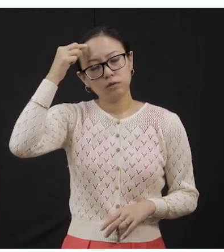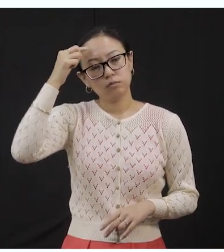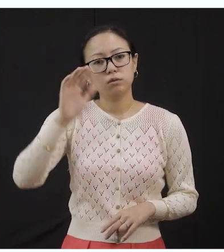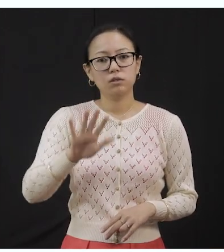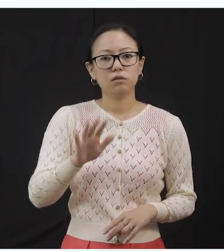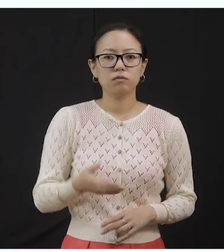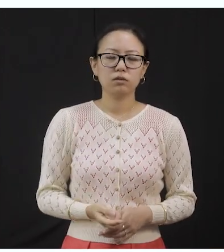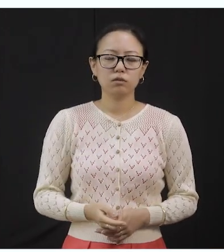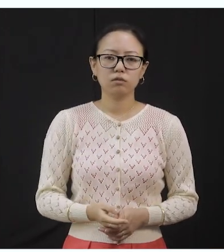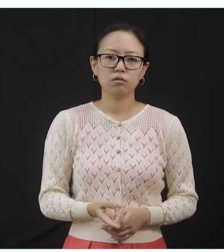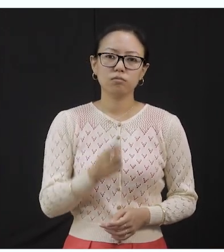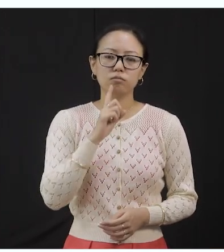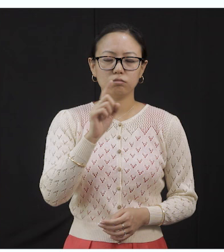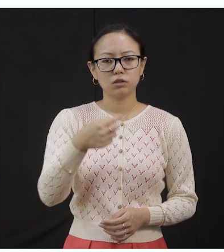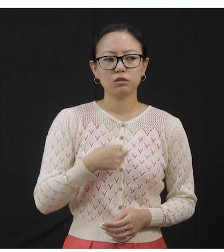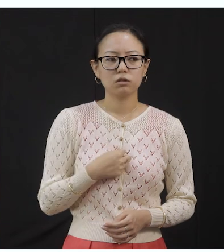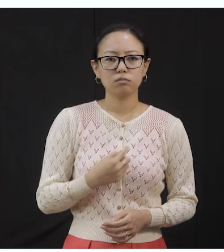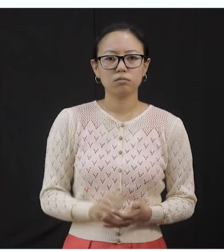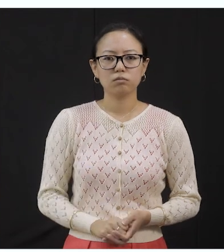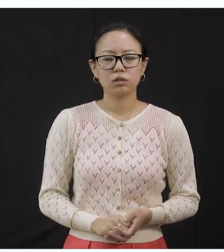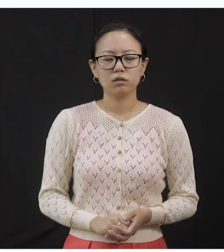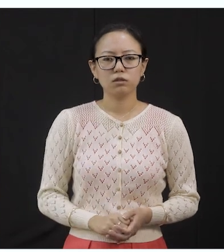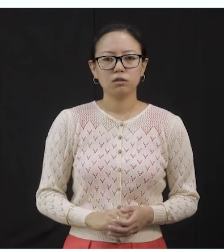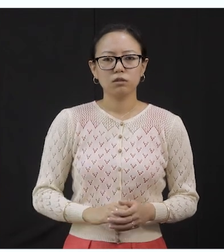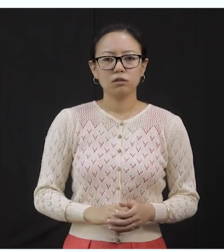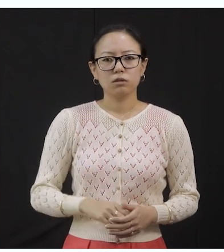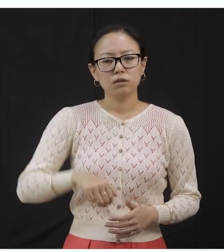out your doubts. Okay, then we can see in our